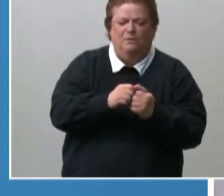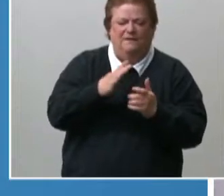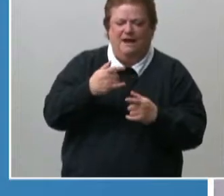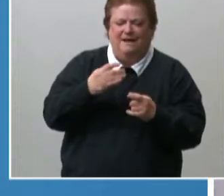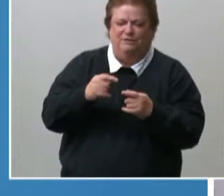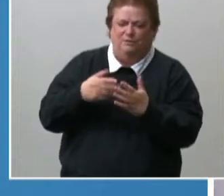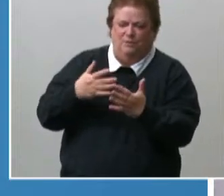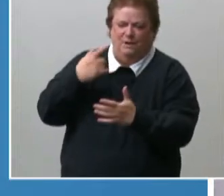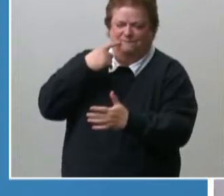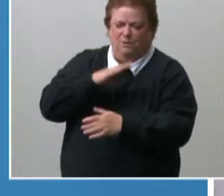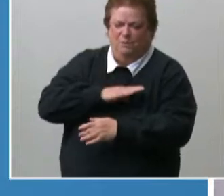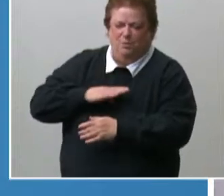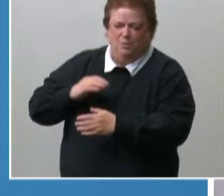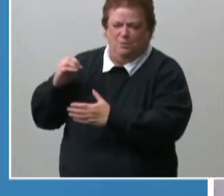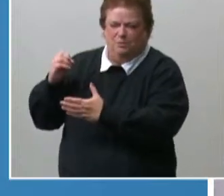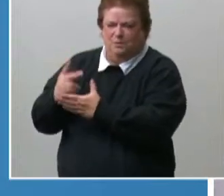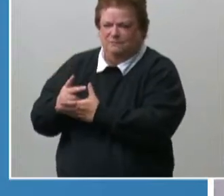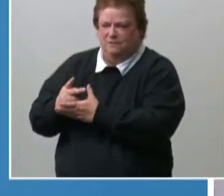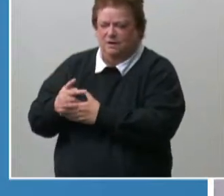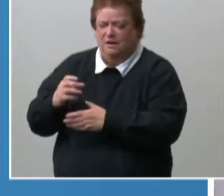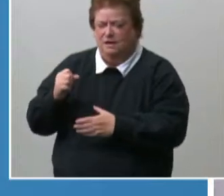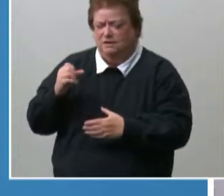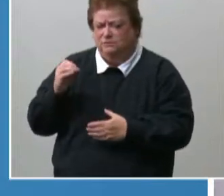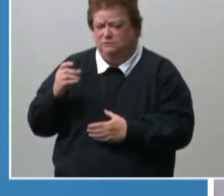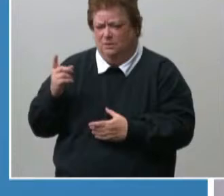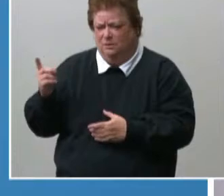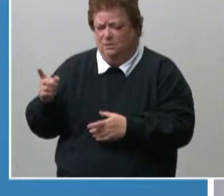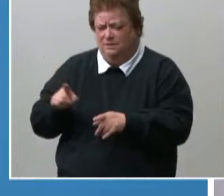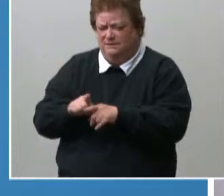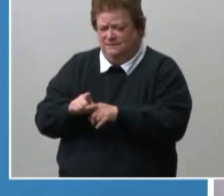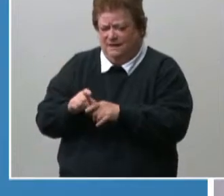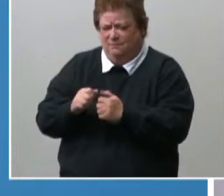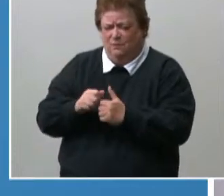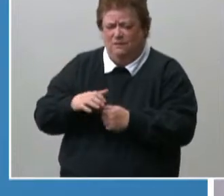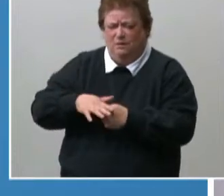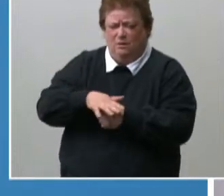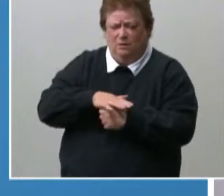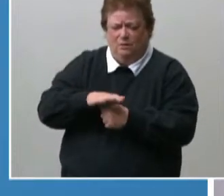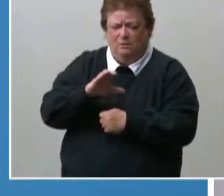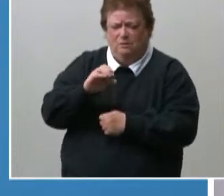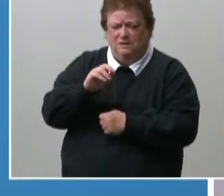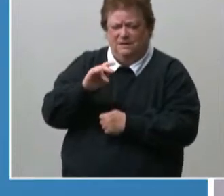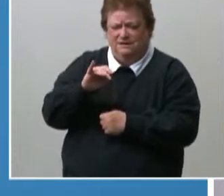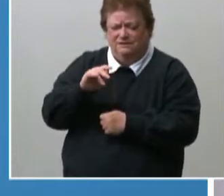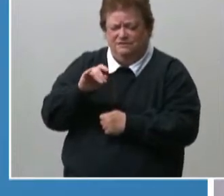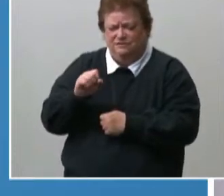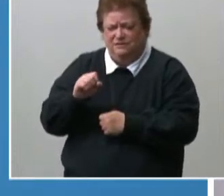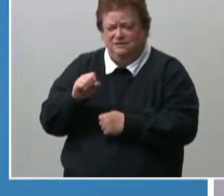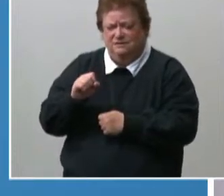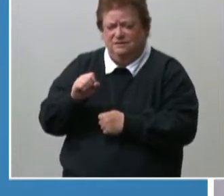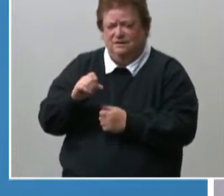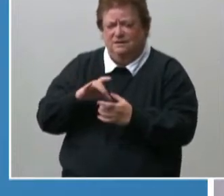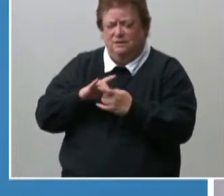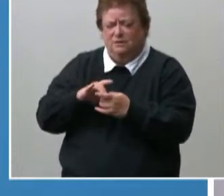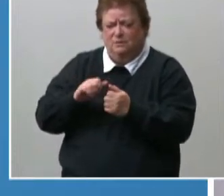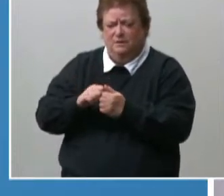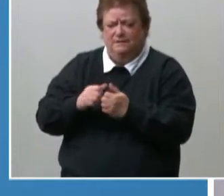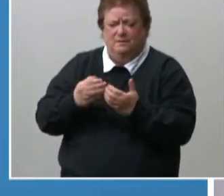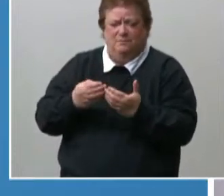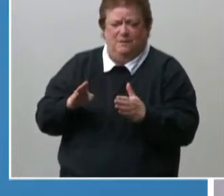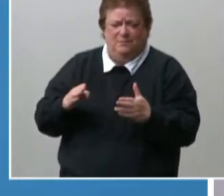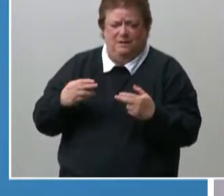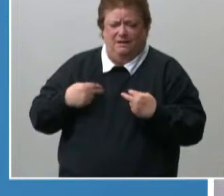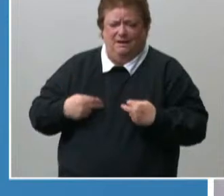there be any sort of movement on local conditions in terms of public health emergency